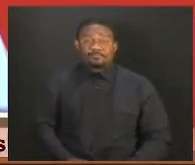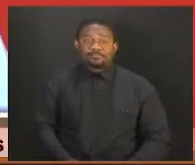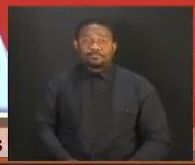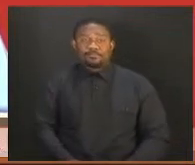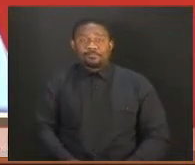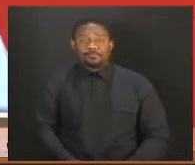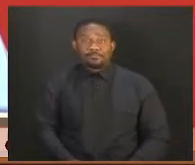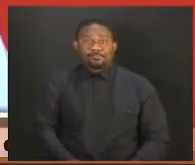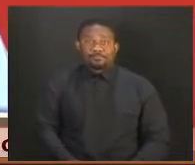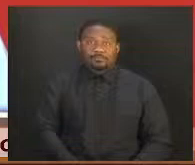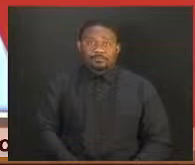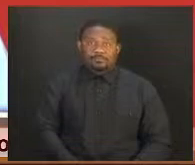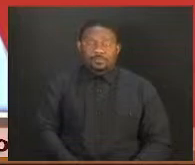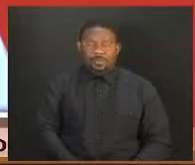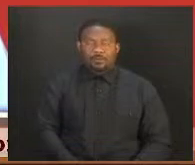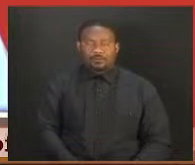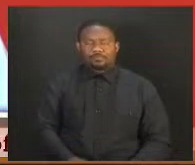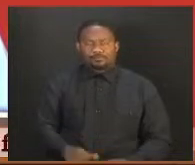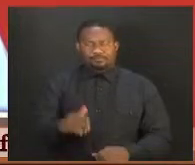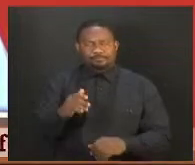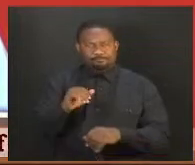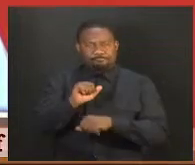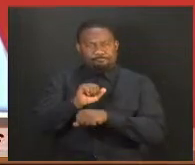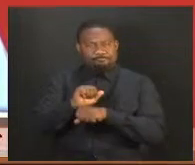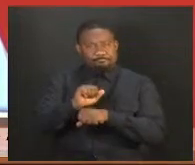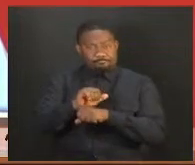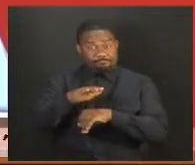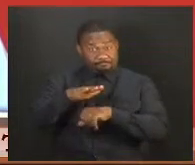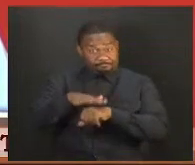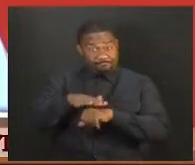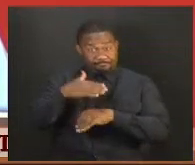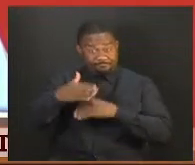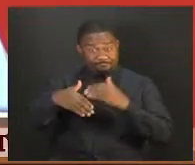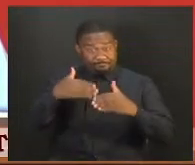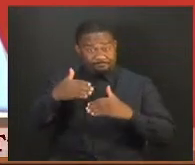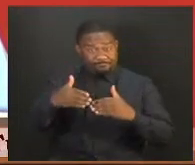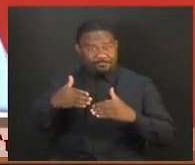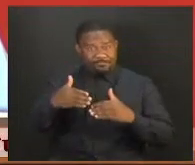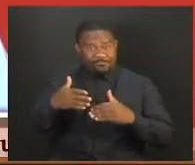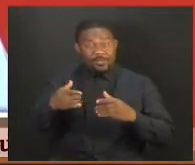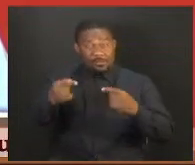And so they are working at it and they will come back to us properly.